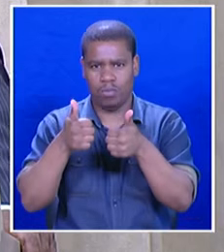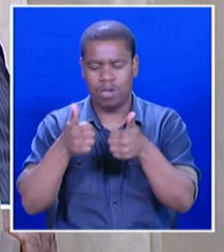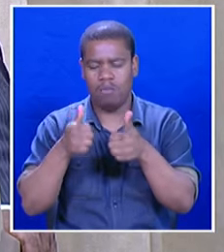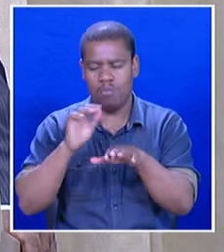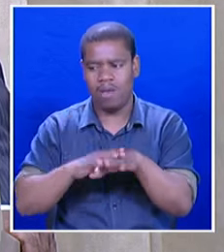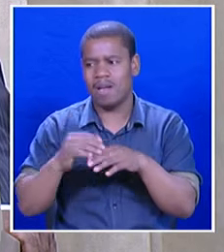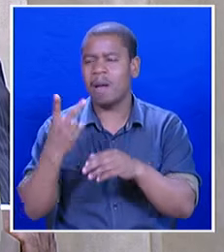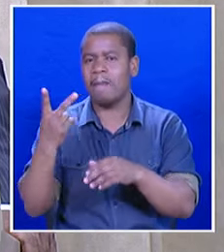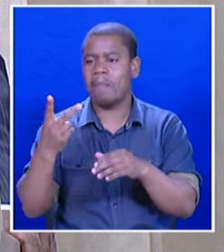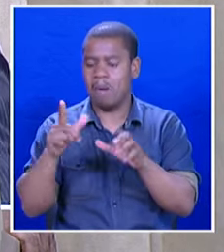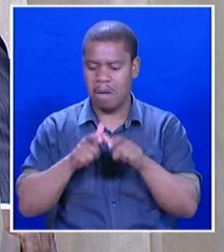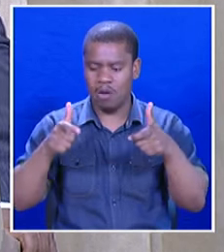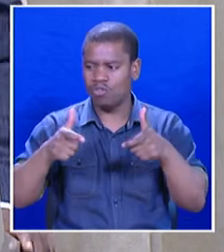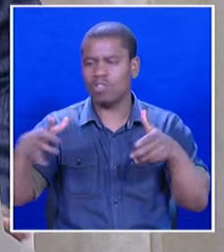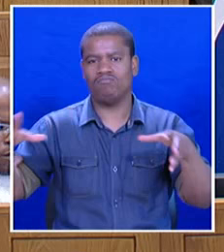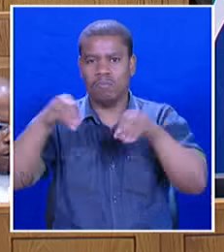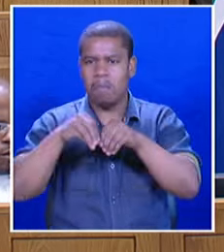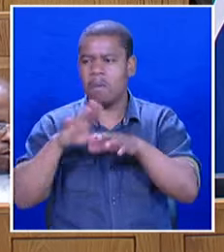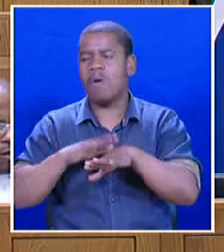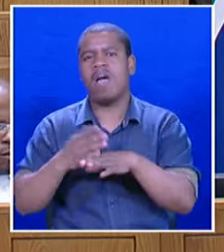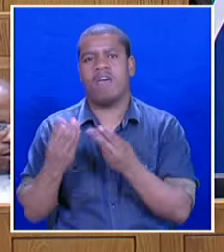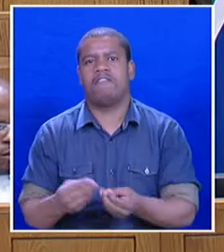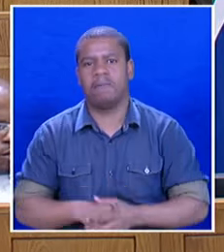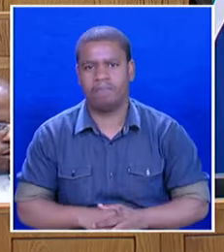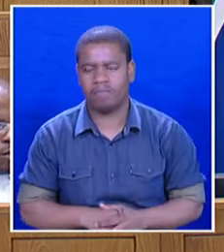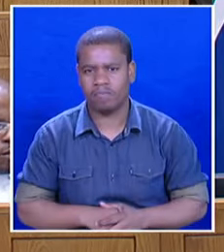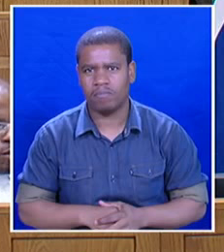much. Thank you, Sam. Tileni, Honorable.